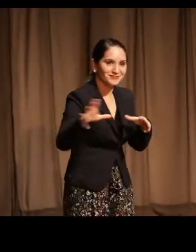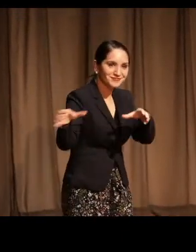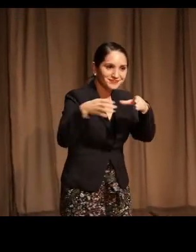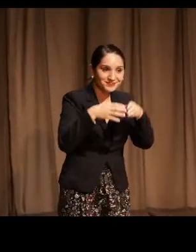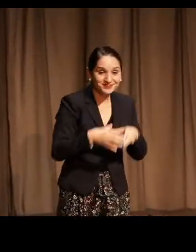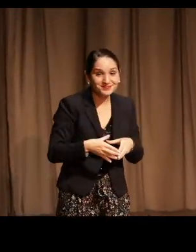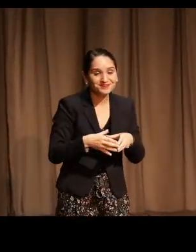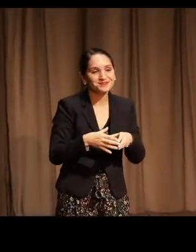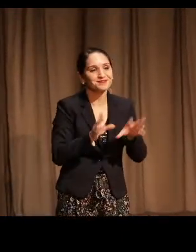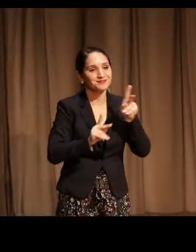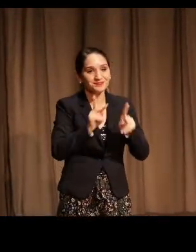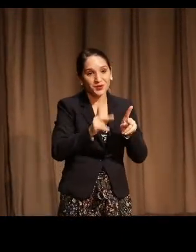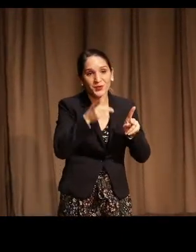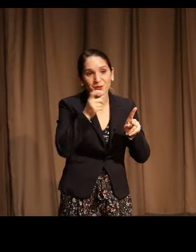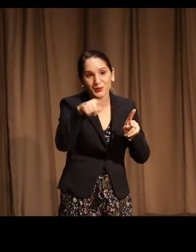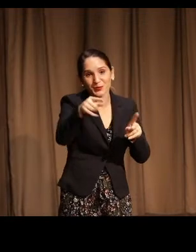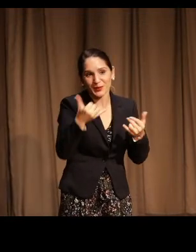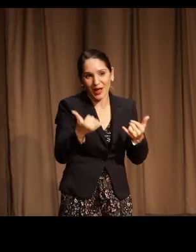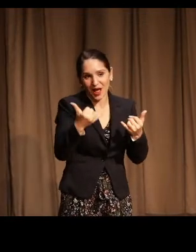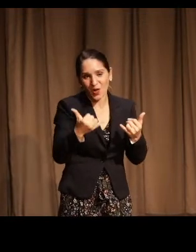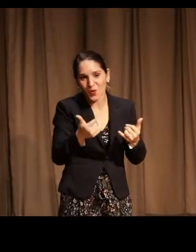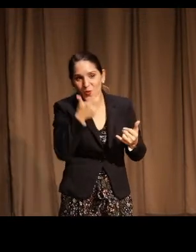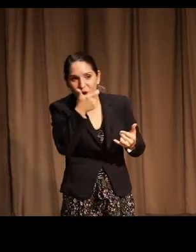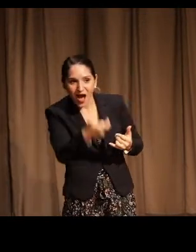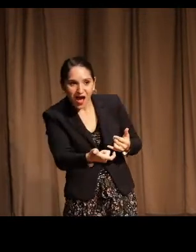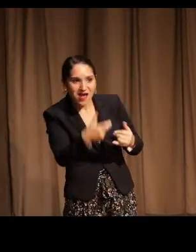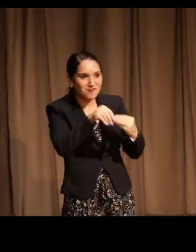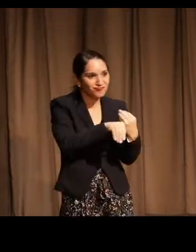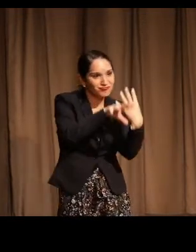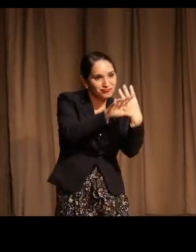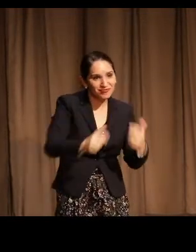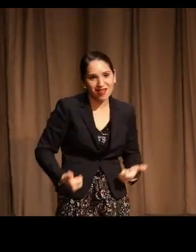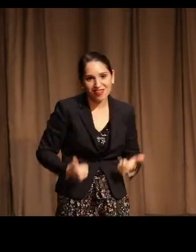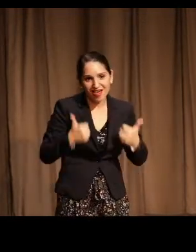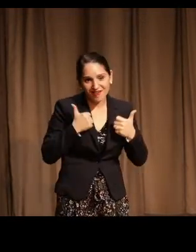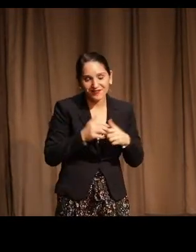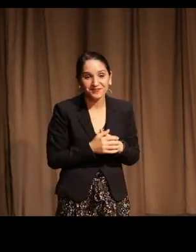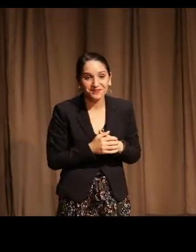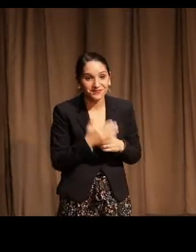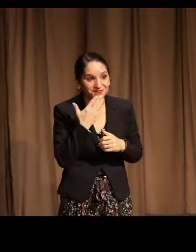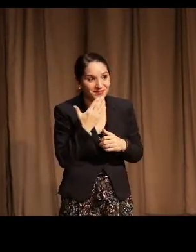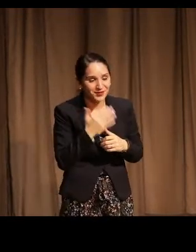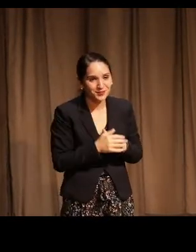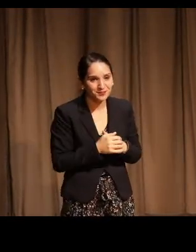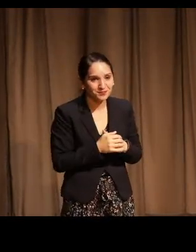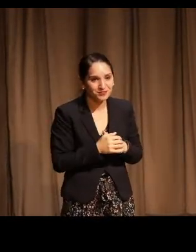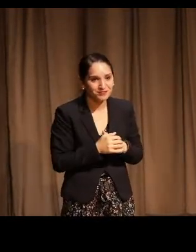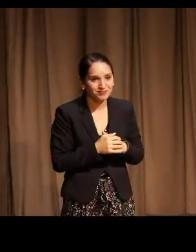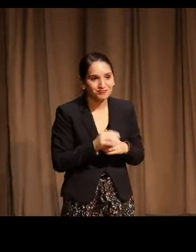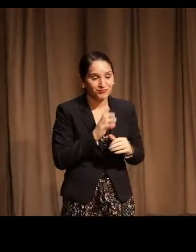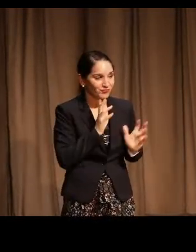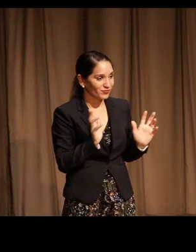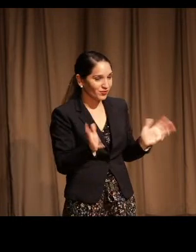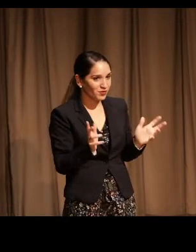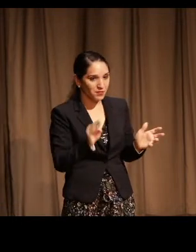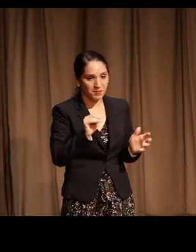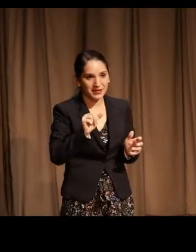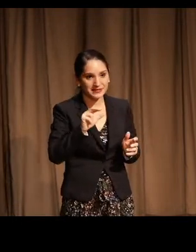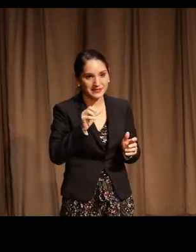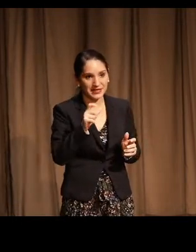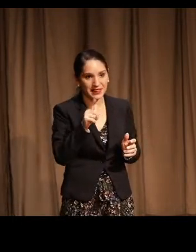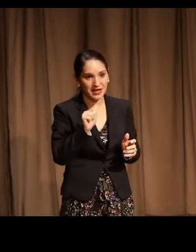those of you that are watching live on YouTube tonight. Thank you. So we're here tonight for Art Talk, Marcela Cantuária